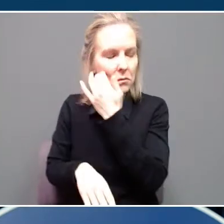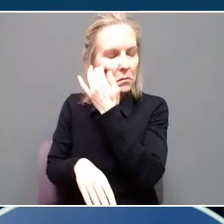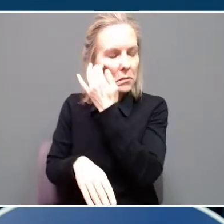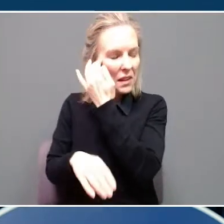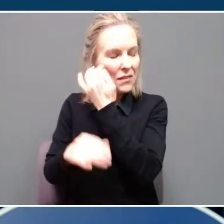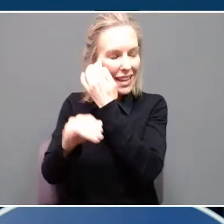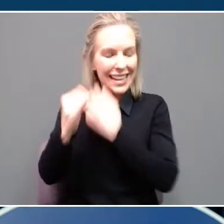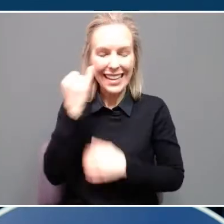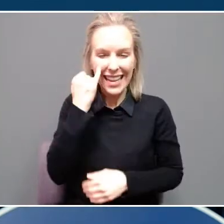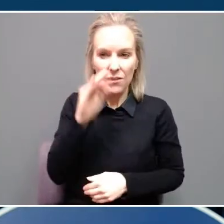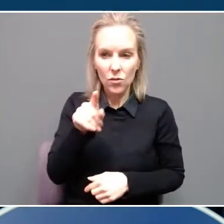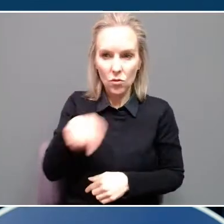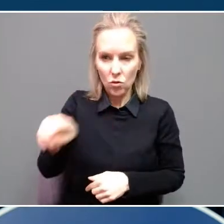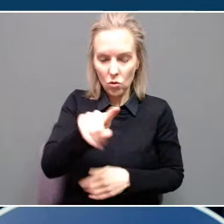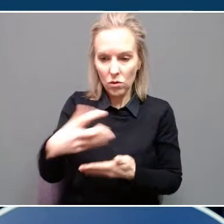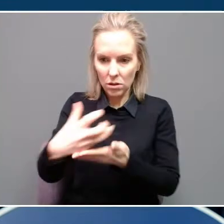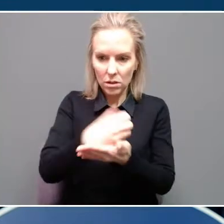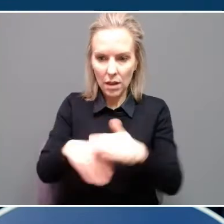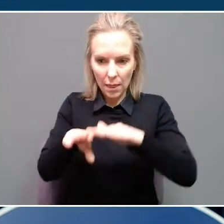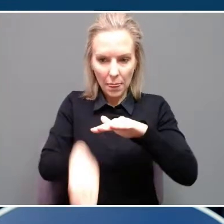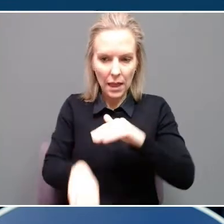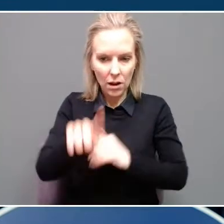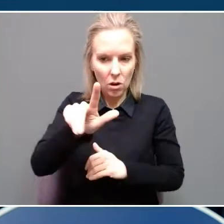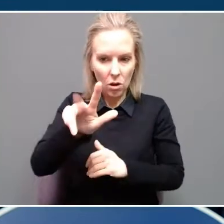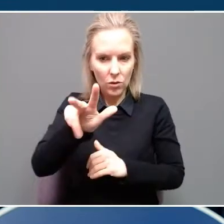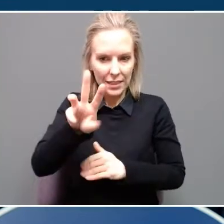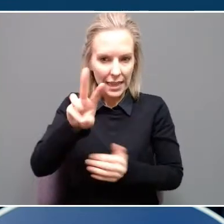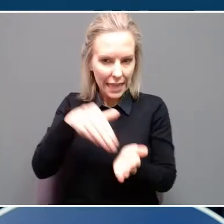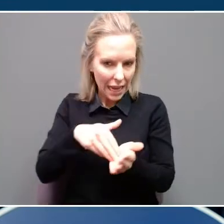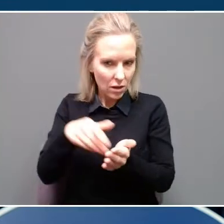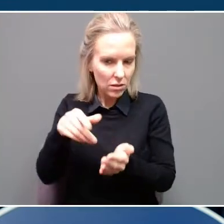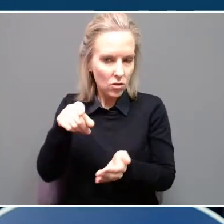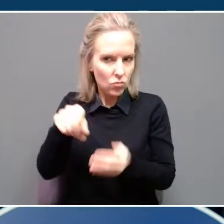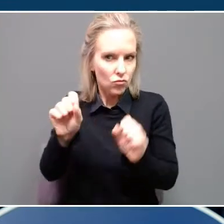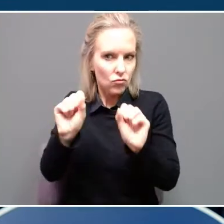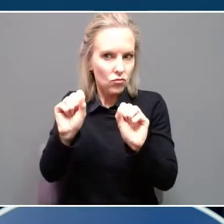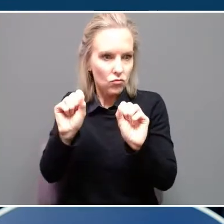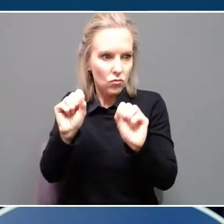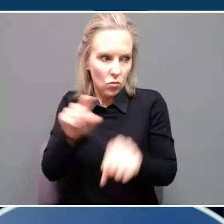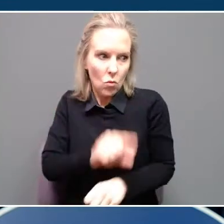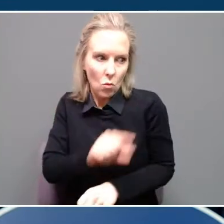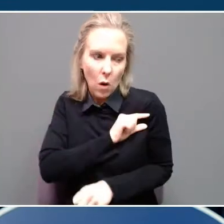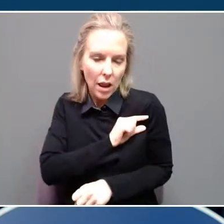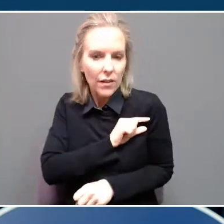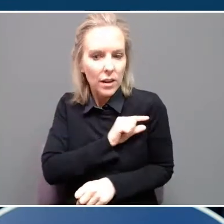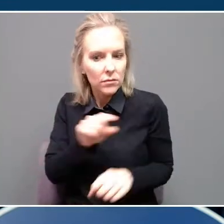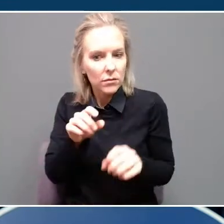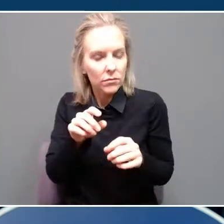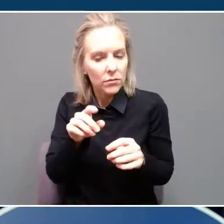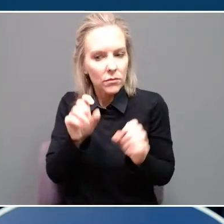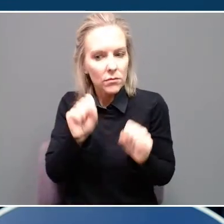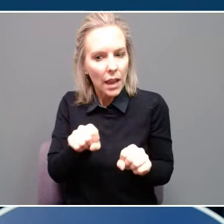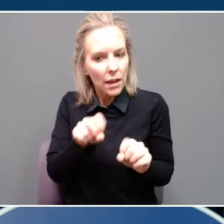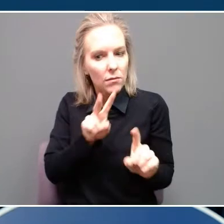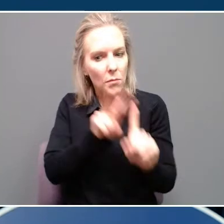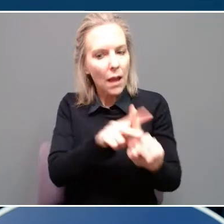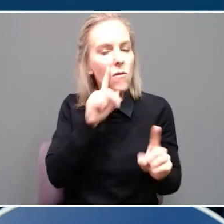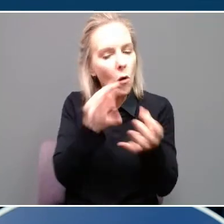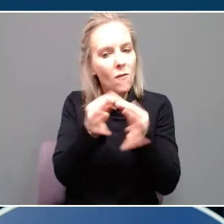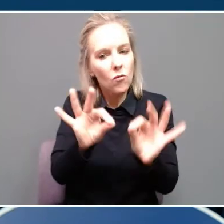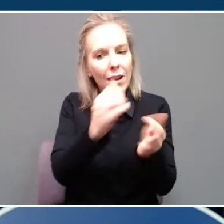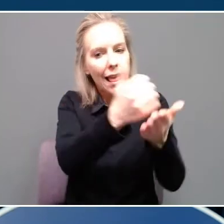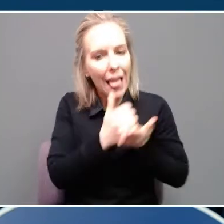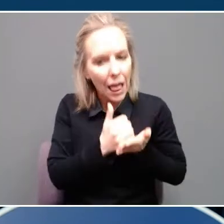as an individual is $60,000 or less, you most likely qualify to get free assistance from the Department of